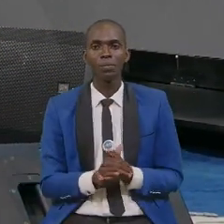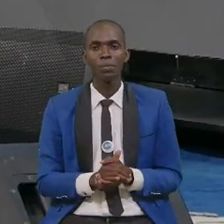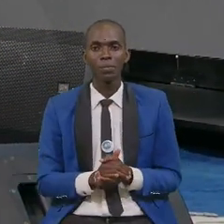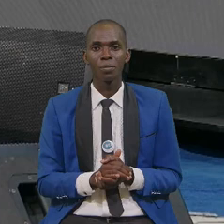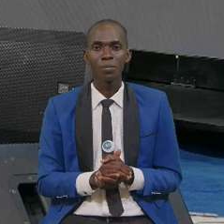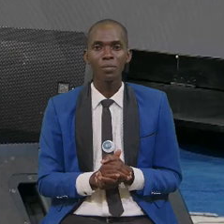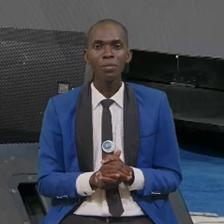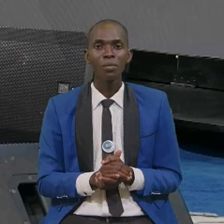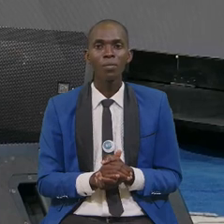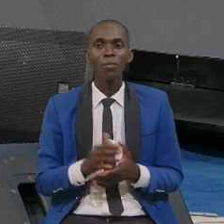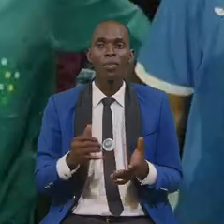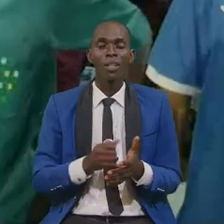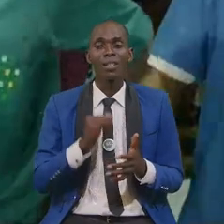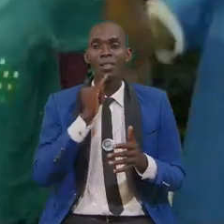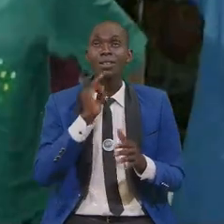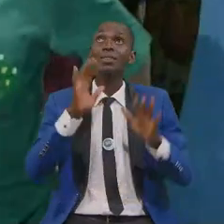It's miracle time.